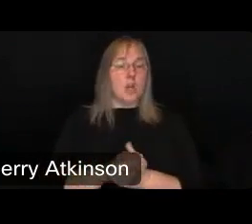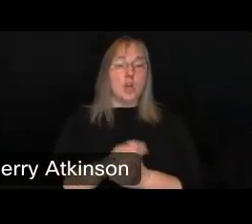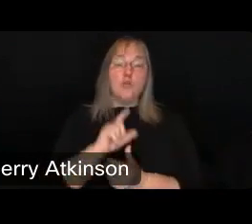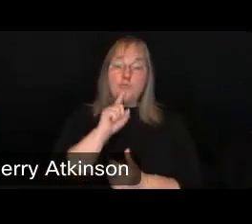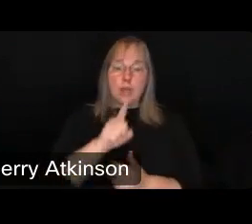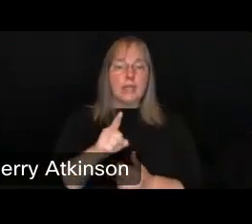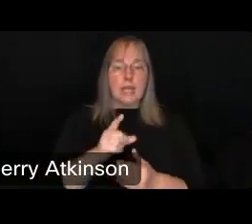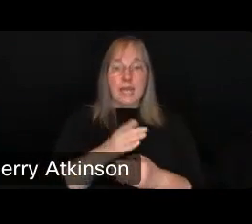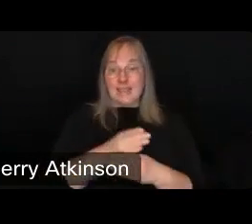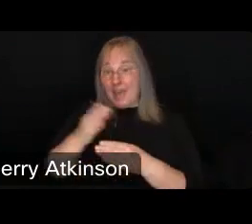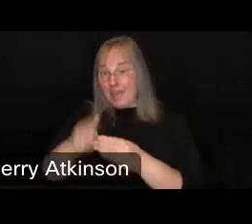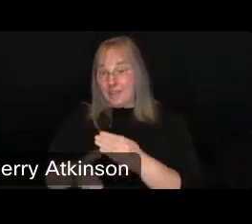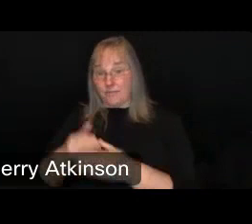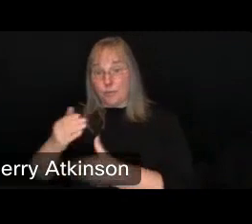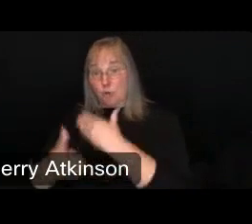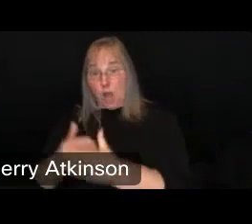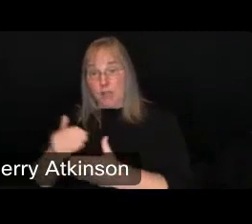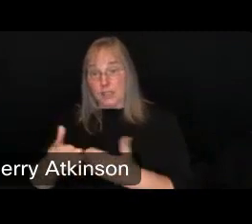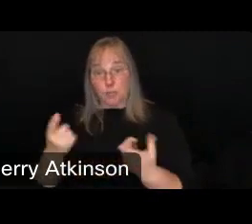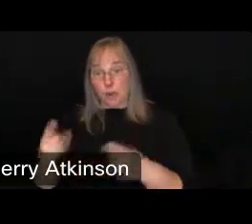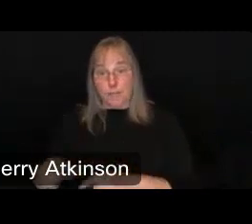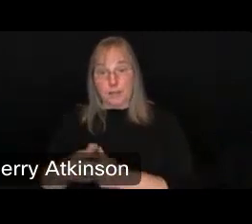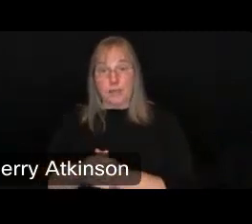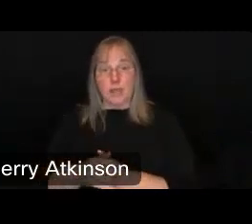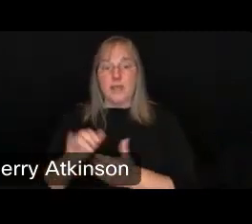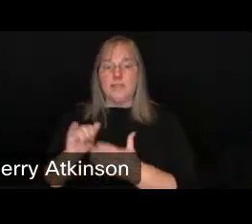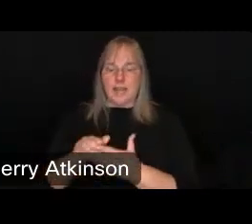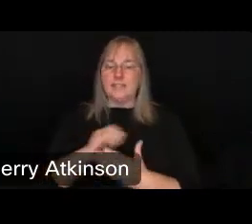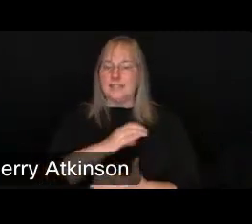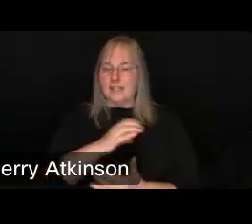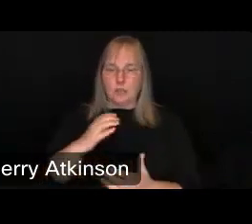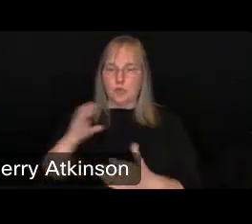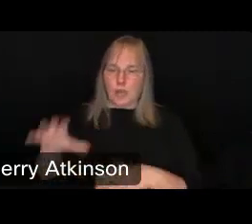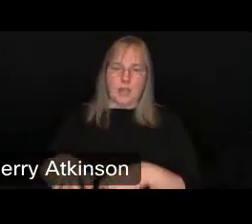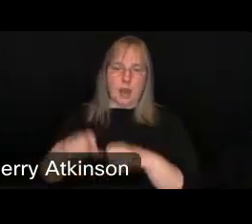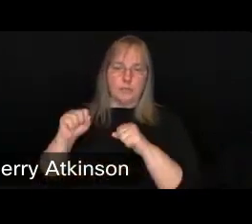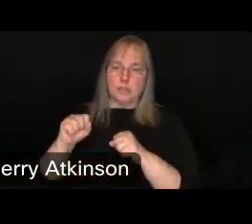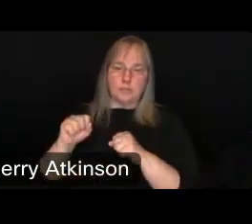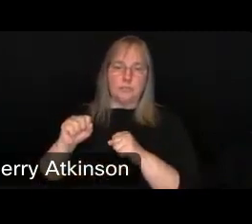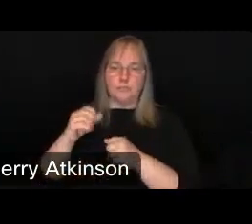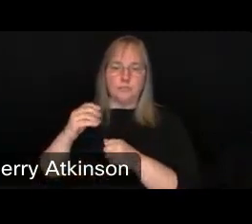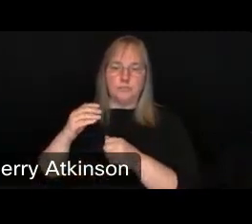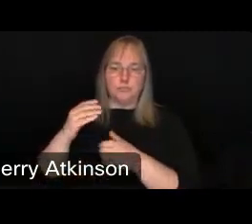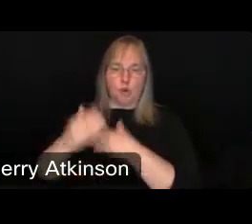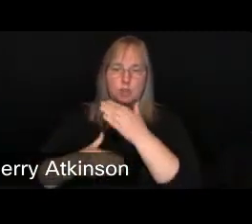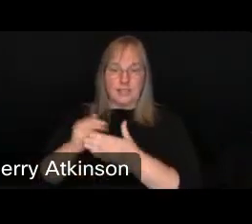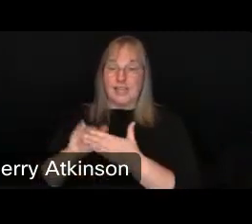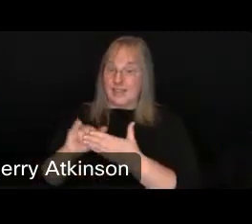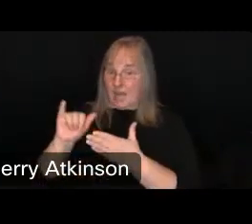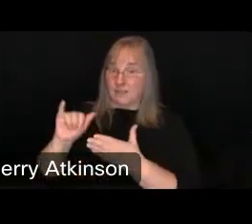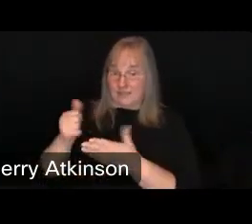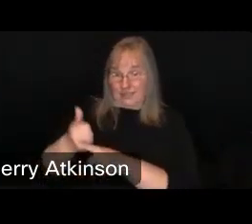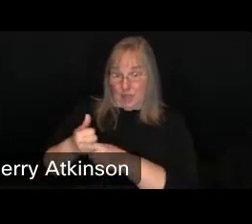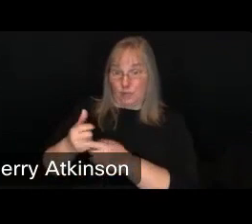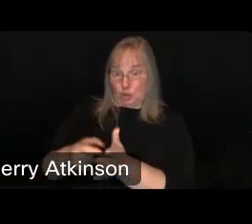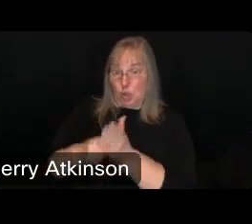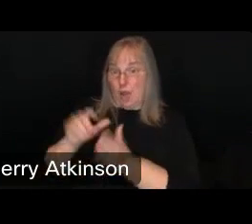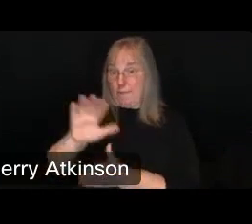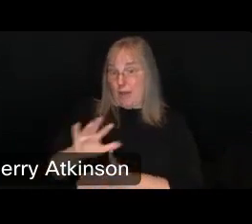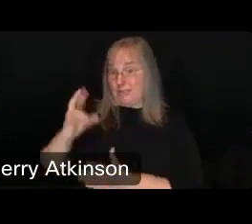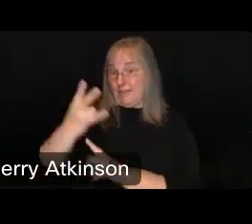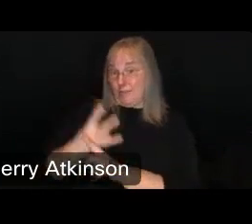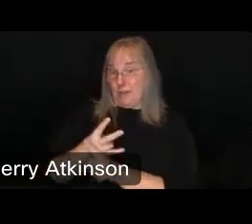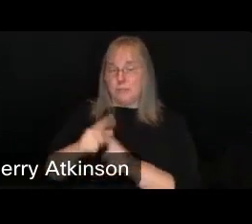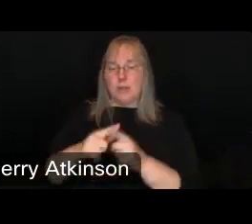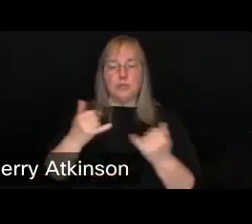of the process was the kind of council adoption process, which actually took about 7 months. But really, I'm just going to focus today